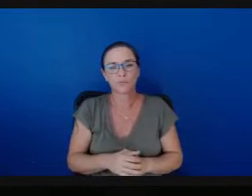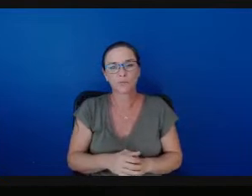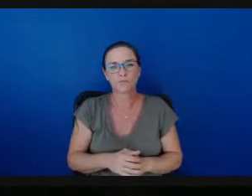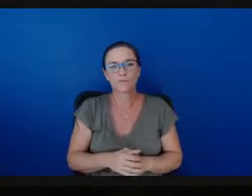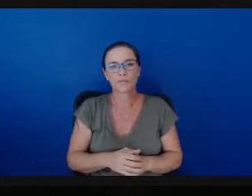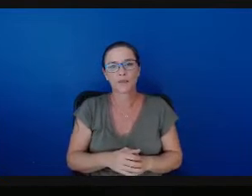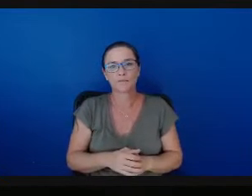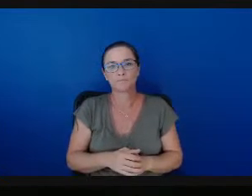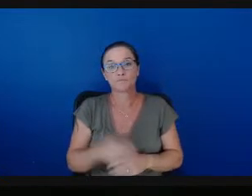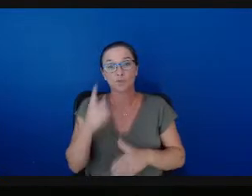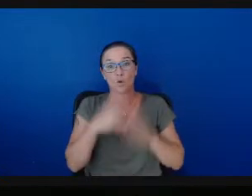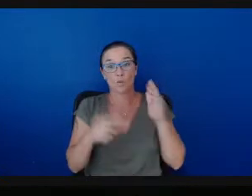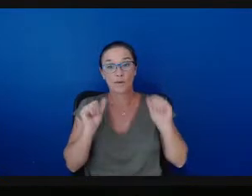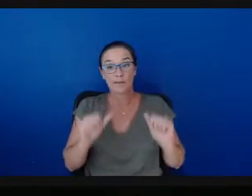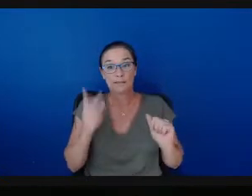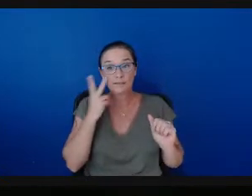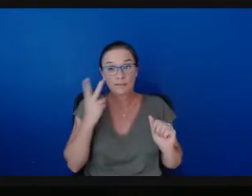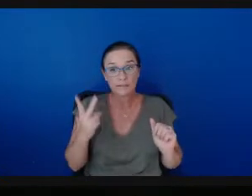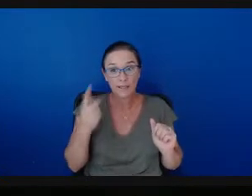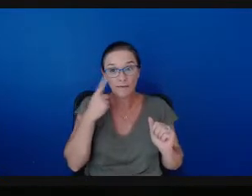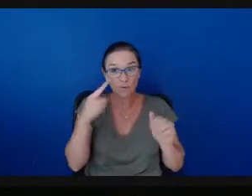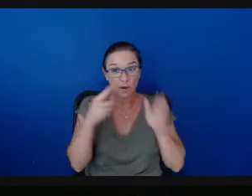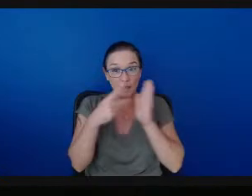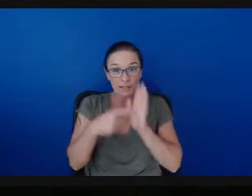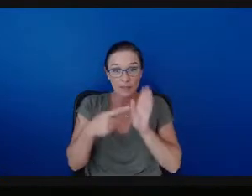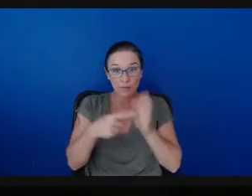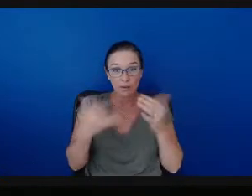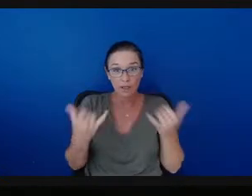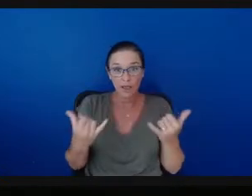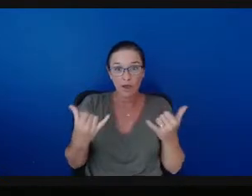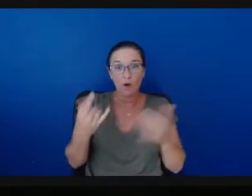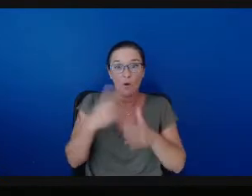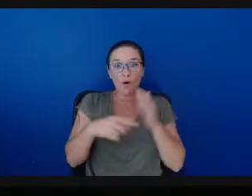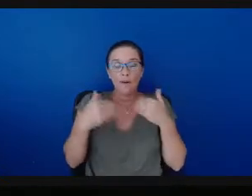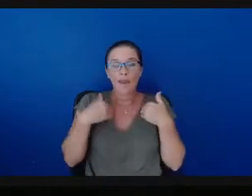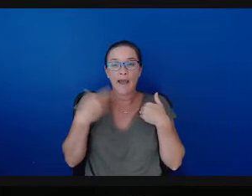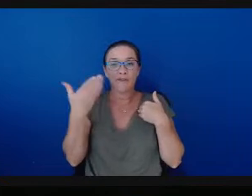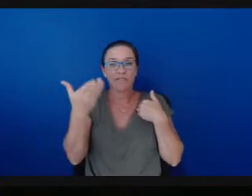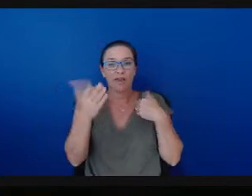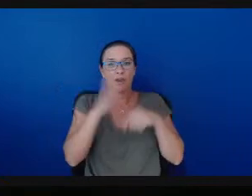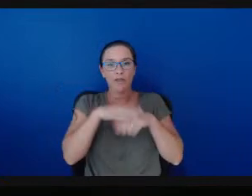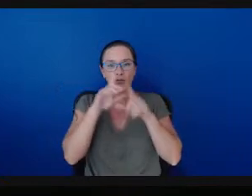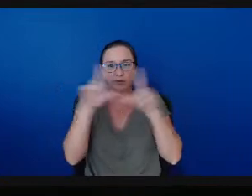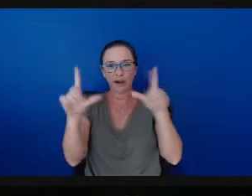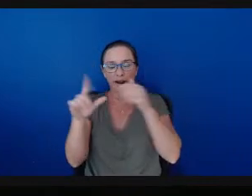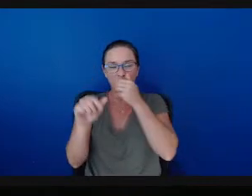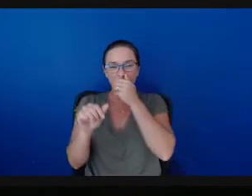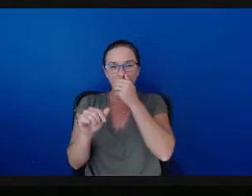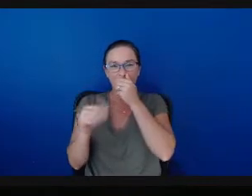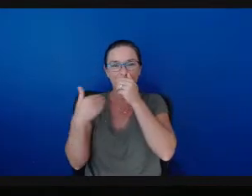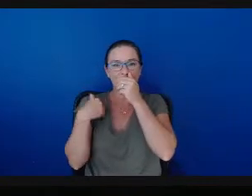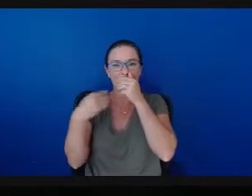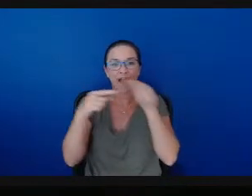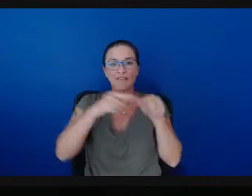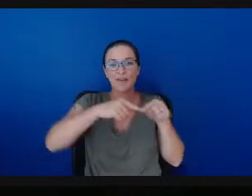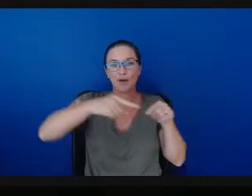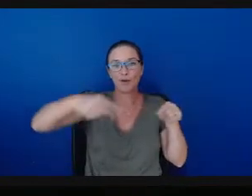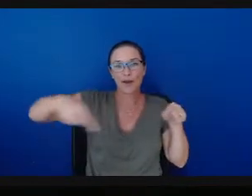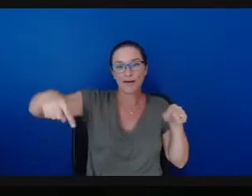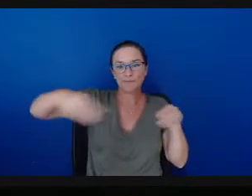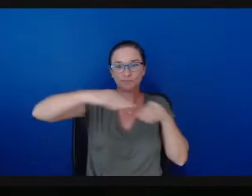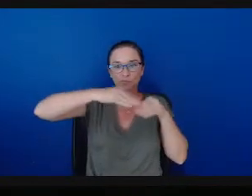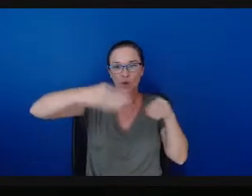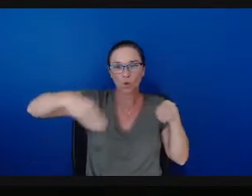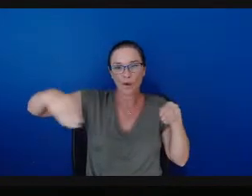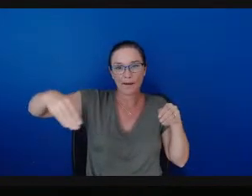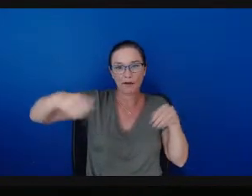what we can see is, for example, now, even in a view we have on screen here, we have this crack that goes across the edge of the